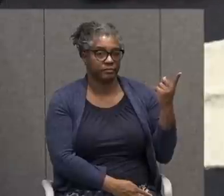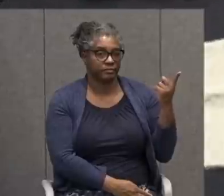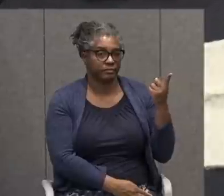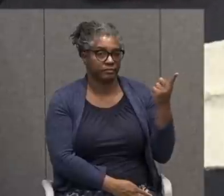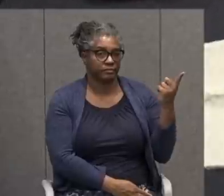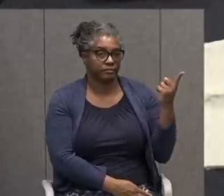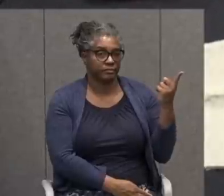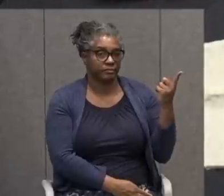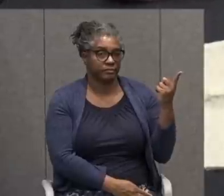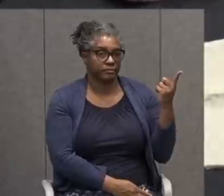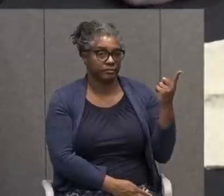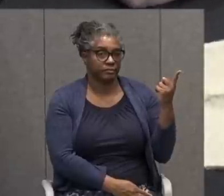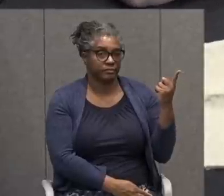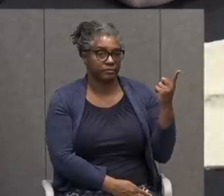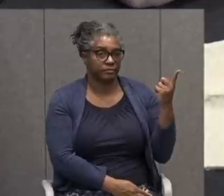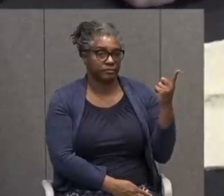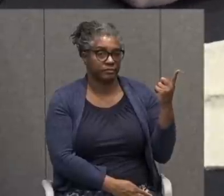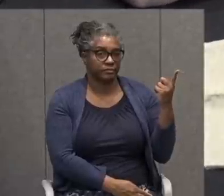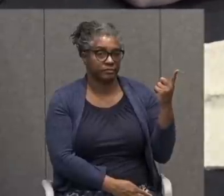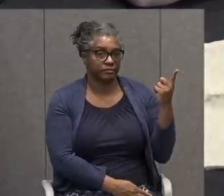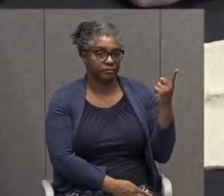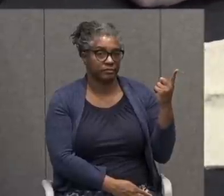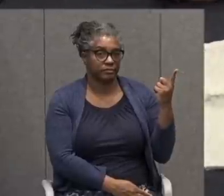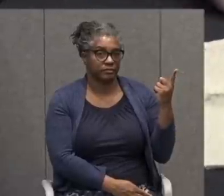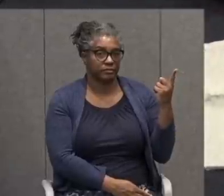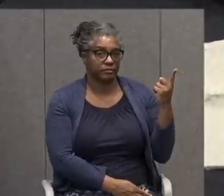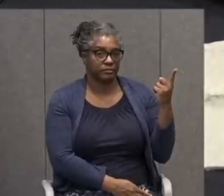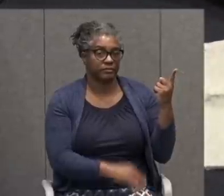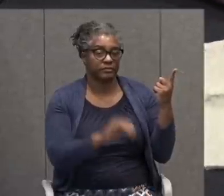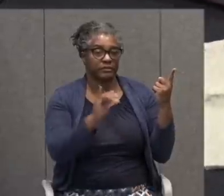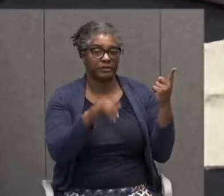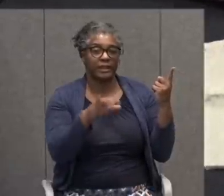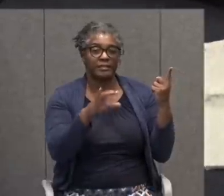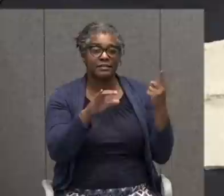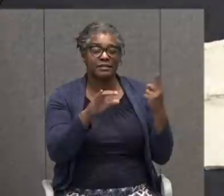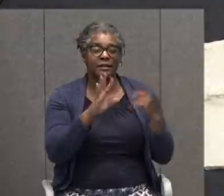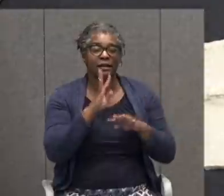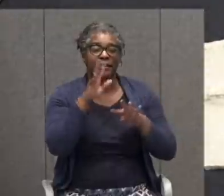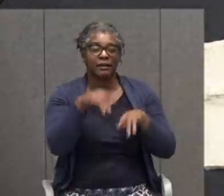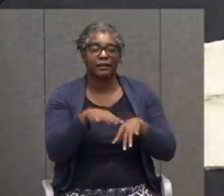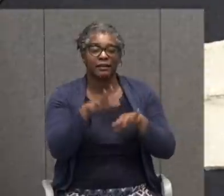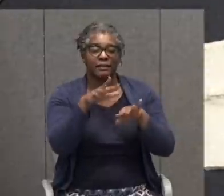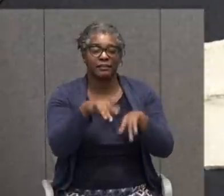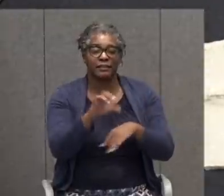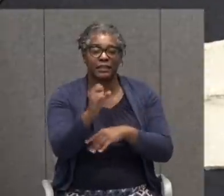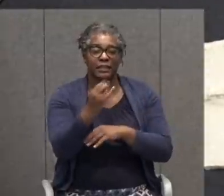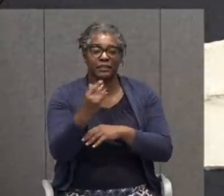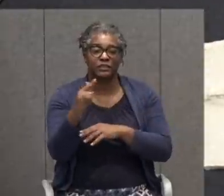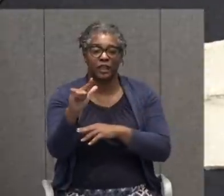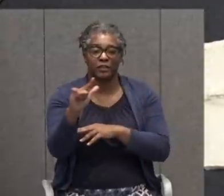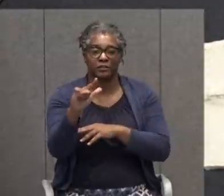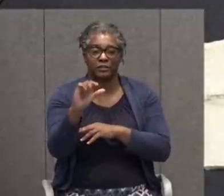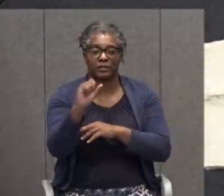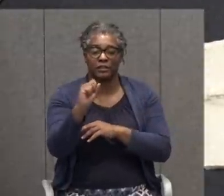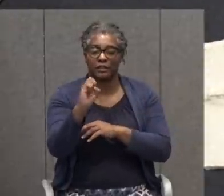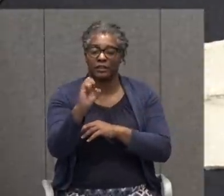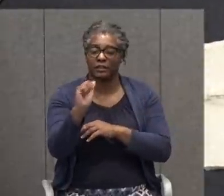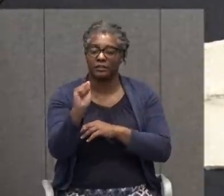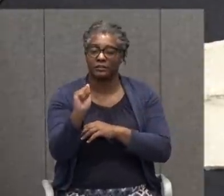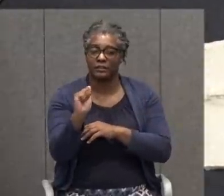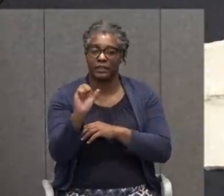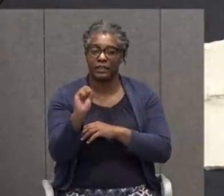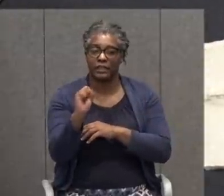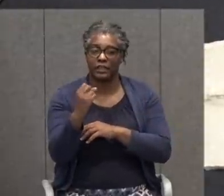all seashells. And when we were talking about trace fossils, this one's a little difficult to see,